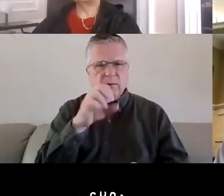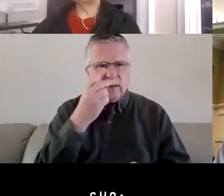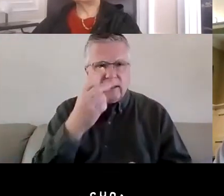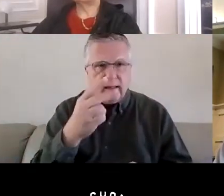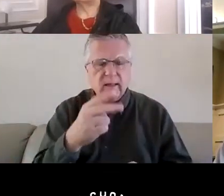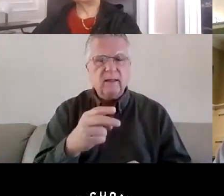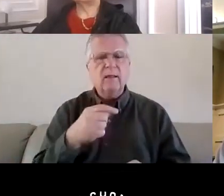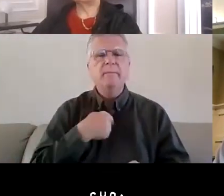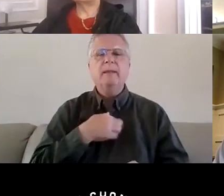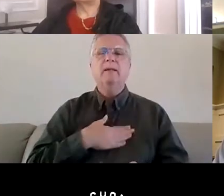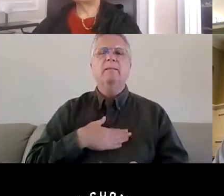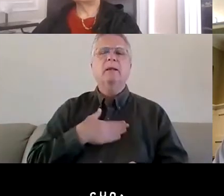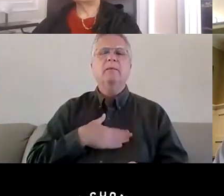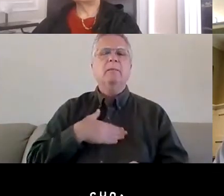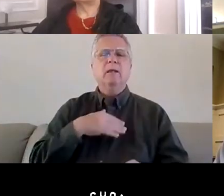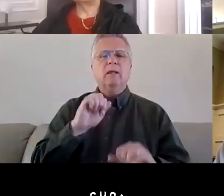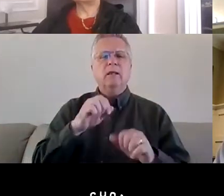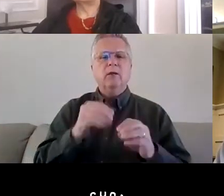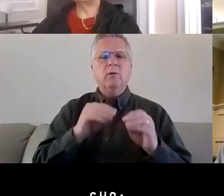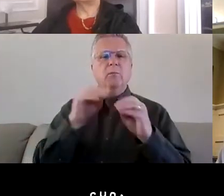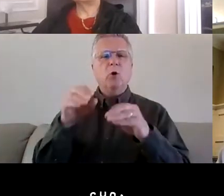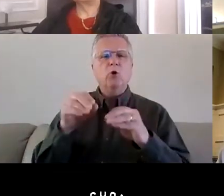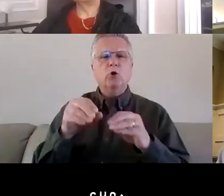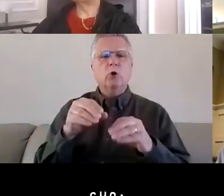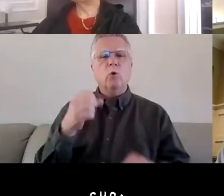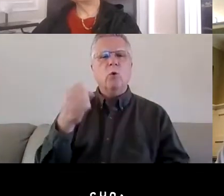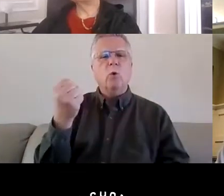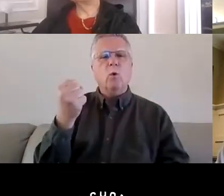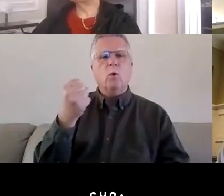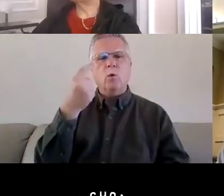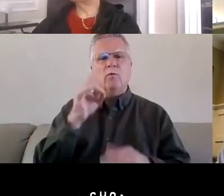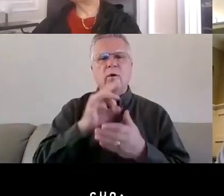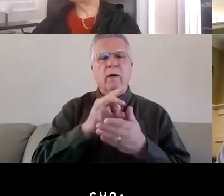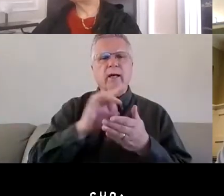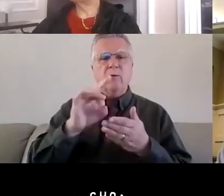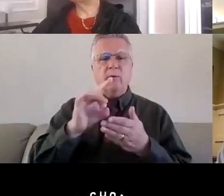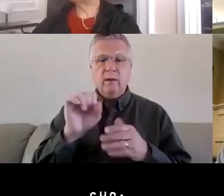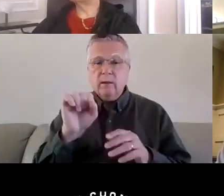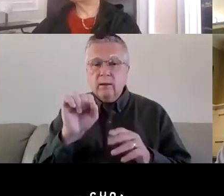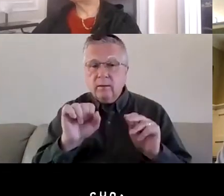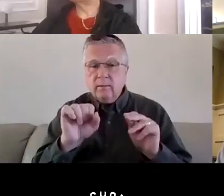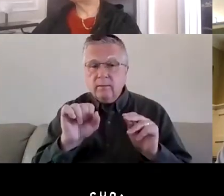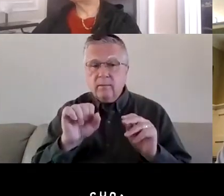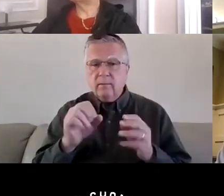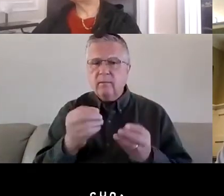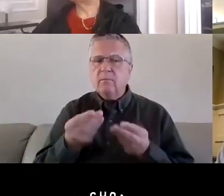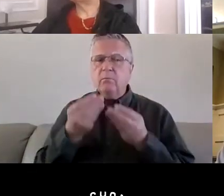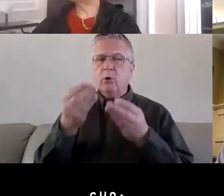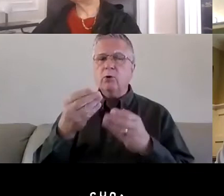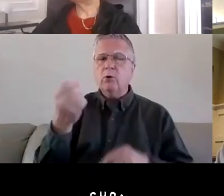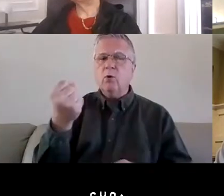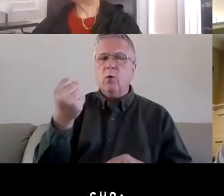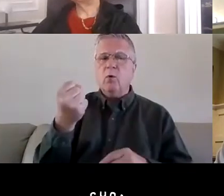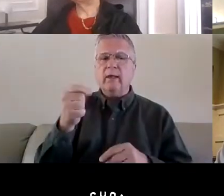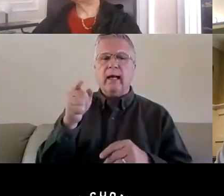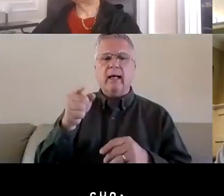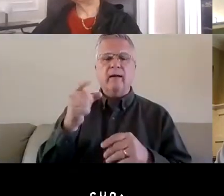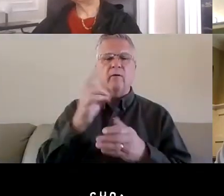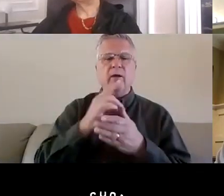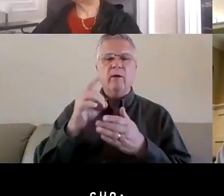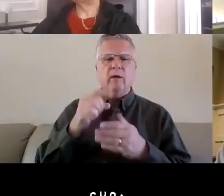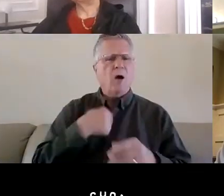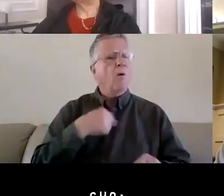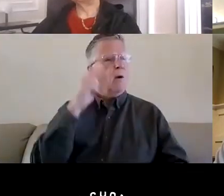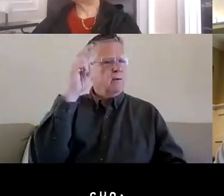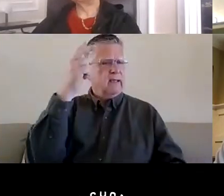I please ask you to motion to hold for 8 weeks? Motion to hold 8 weeks. And I'll second it.